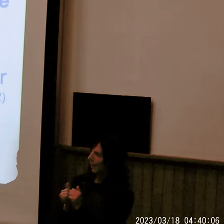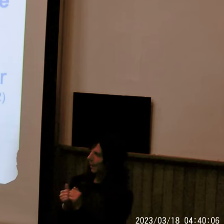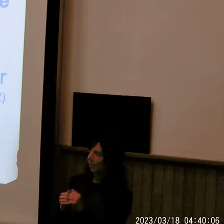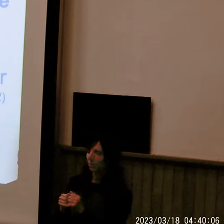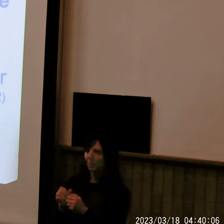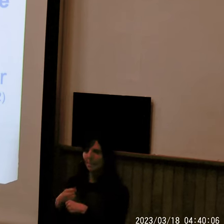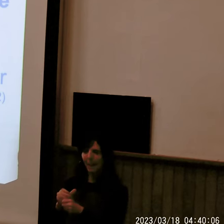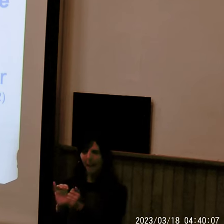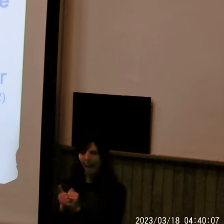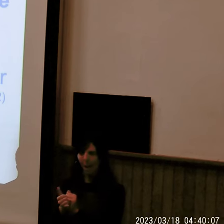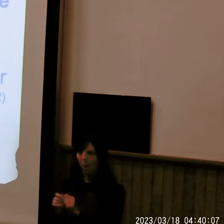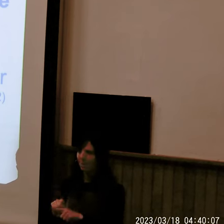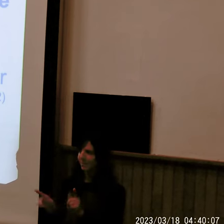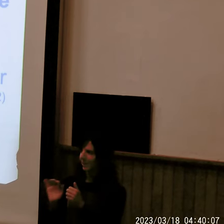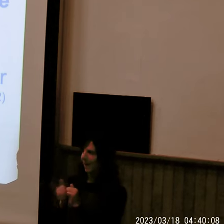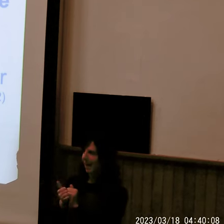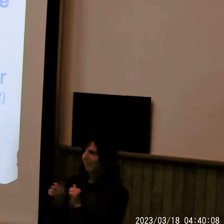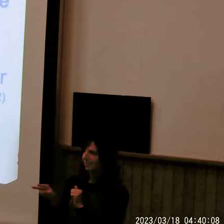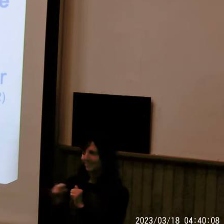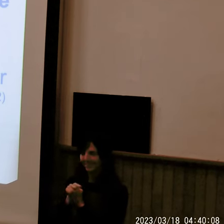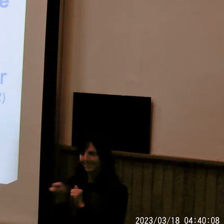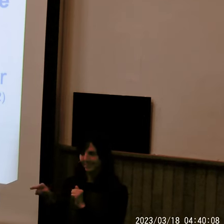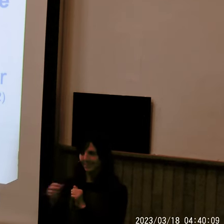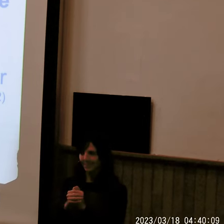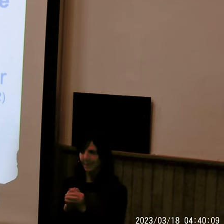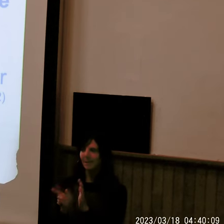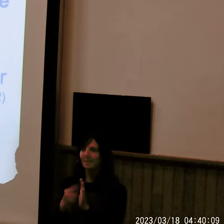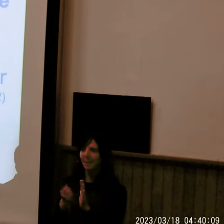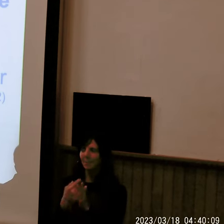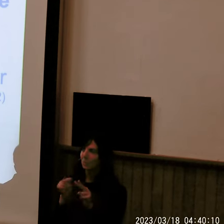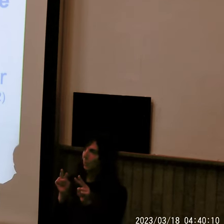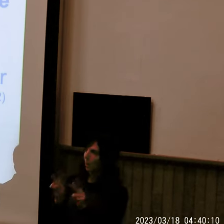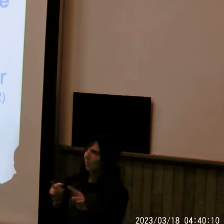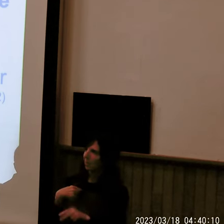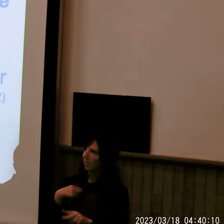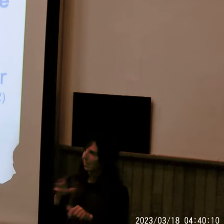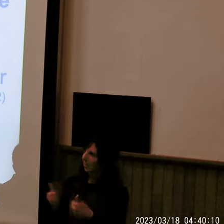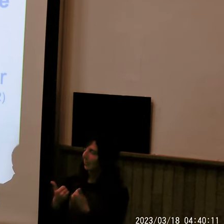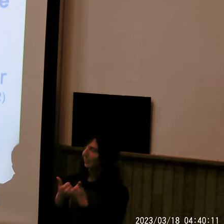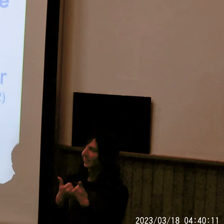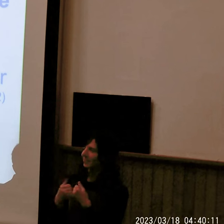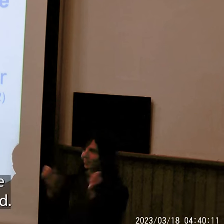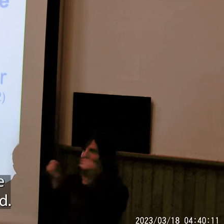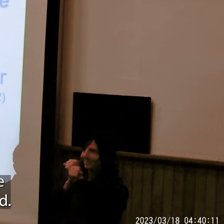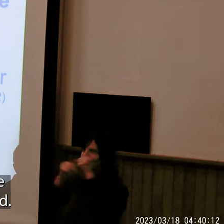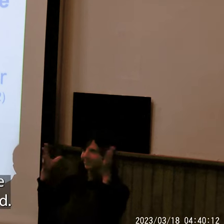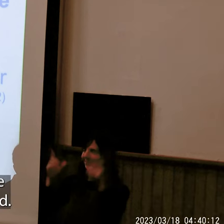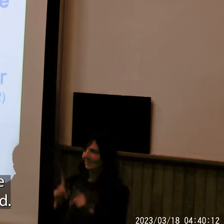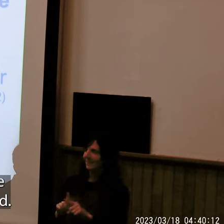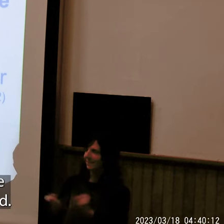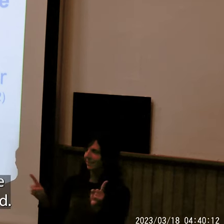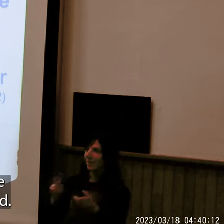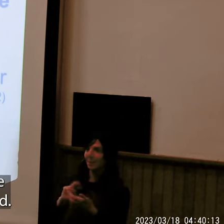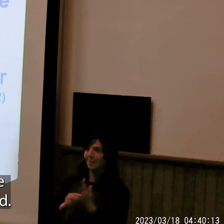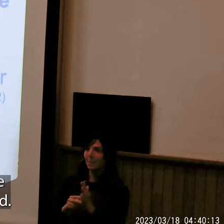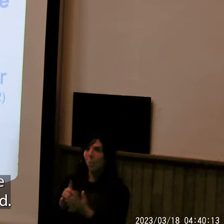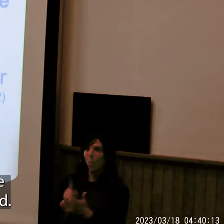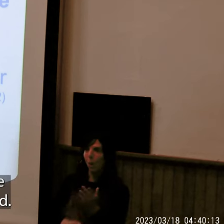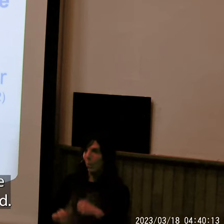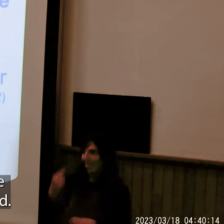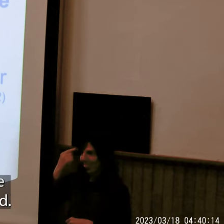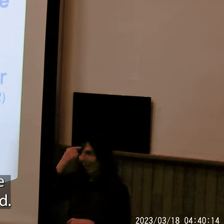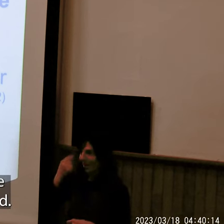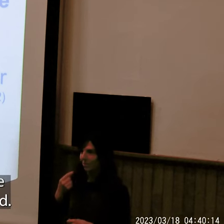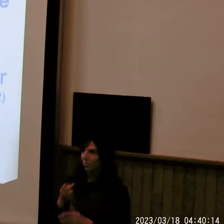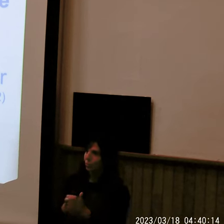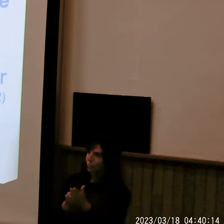differently. They challenge us to imagine the seemingly impossible, inviting us to step into worlds where the fundamental truths we assume uphold the universe have